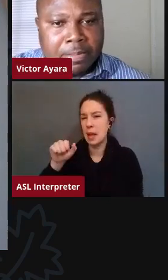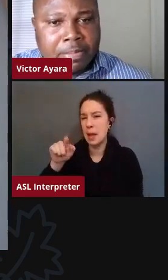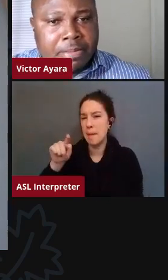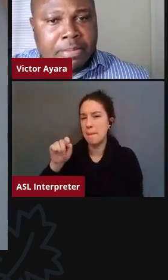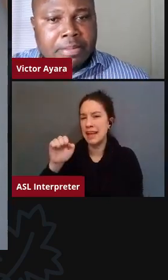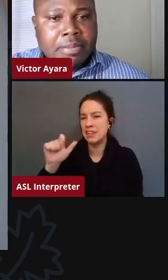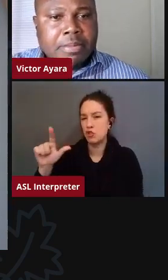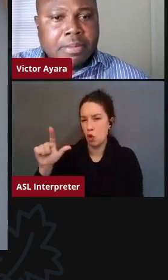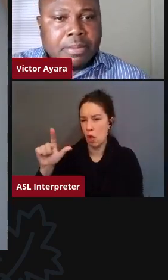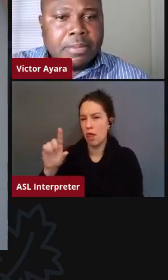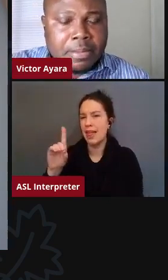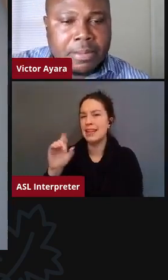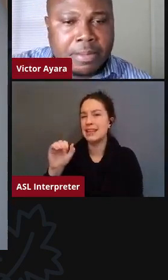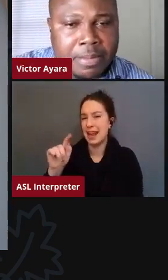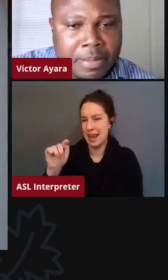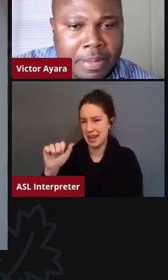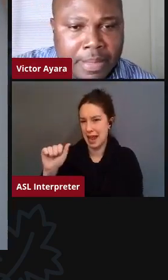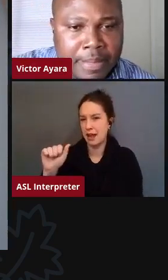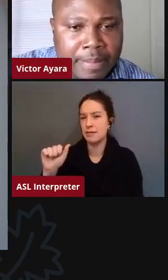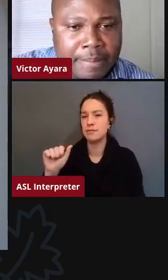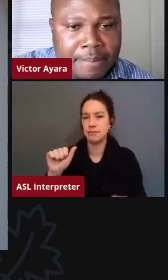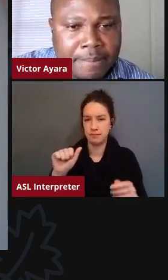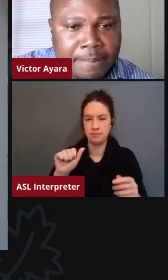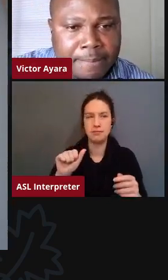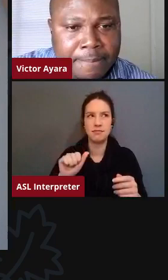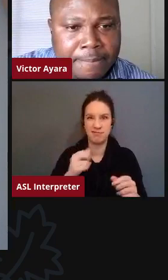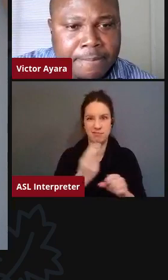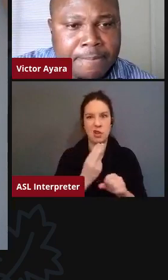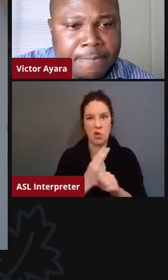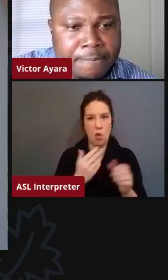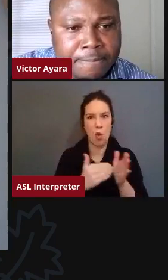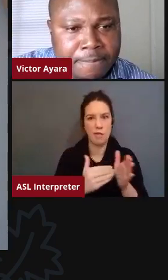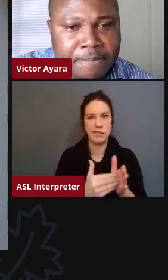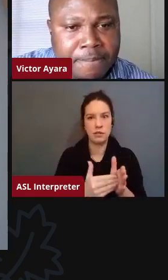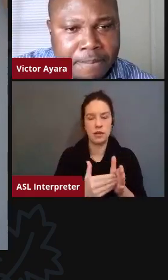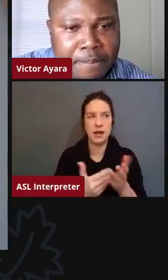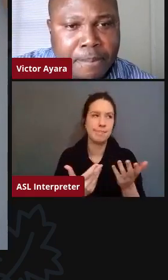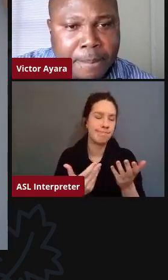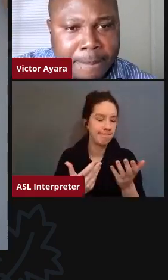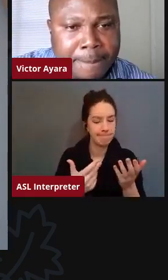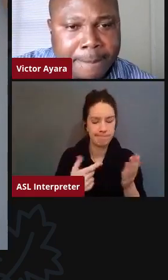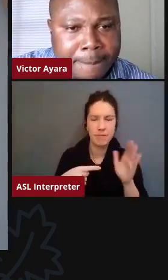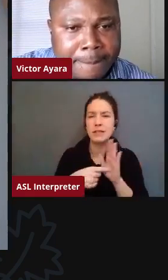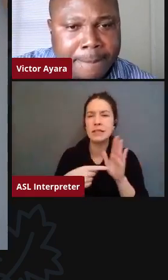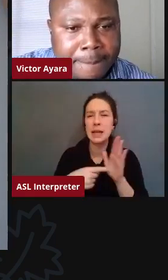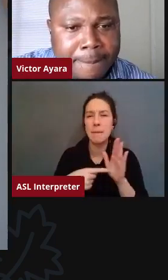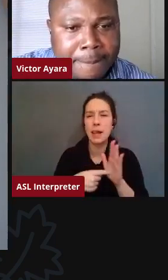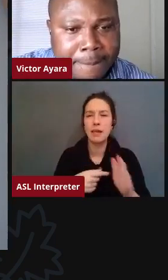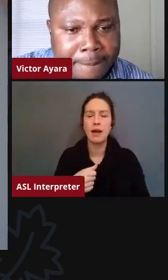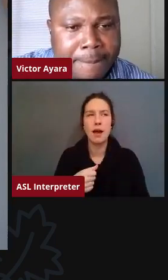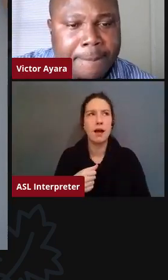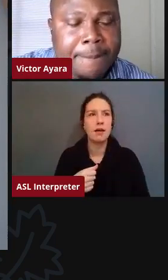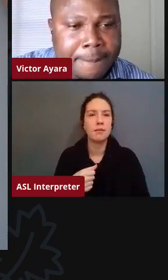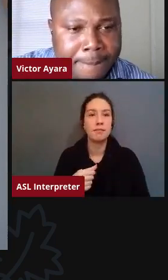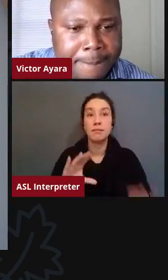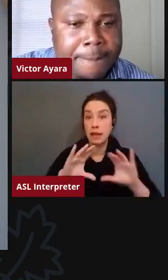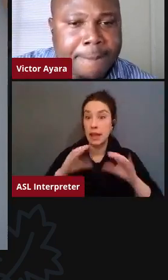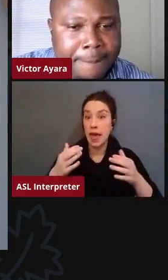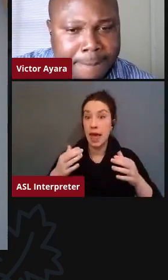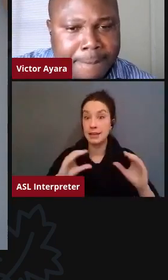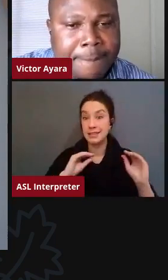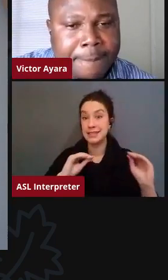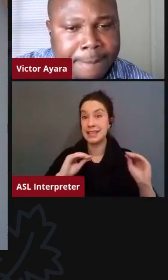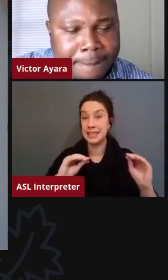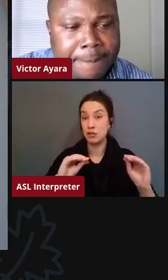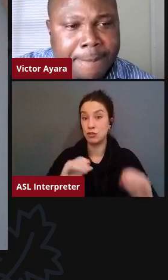we try to find out something. So let's say, for instance, where I teach a class, we would assume